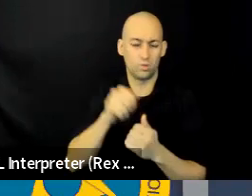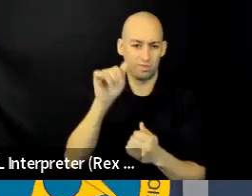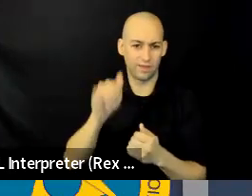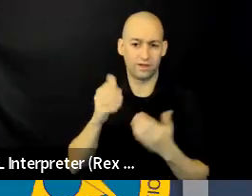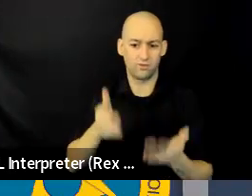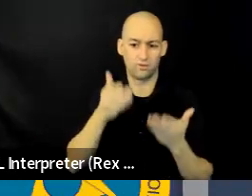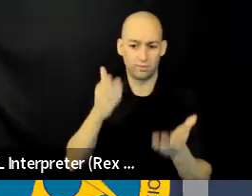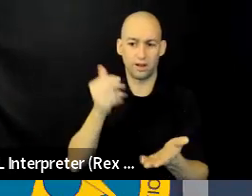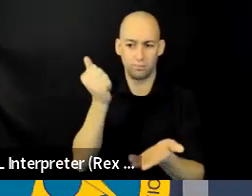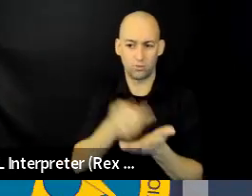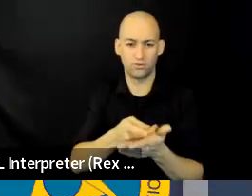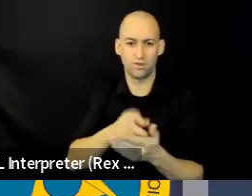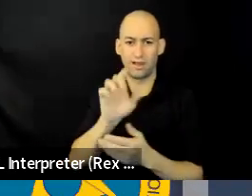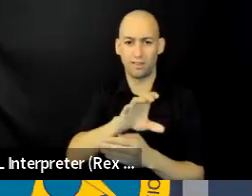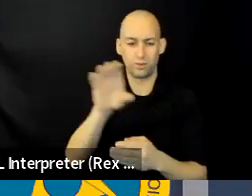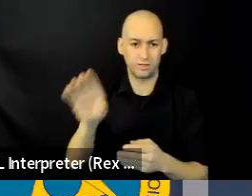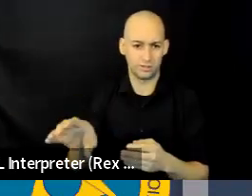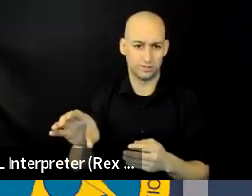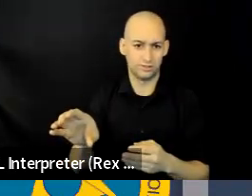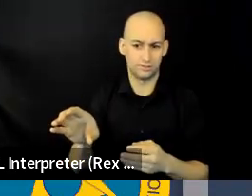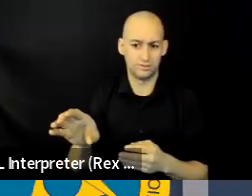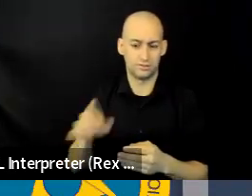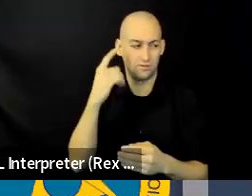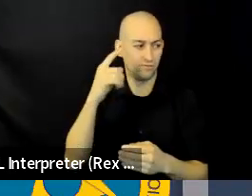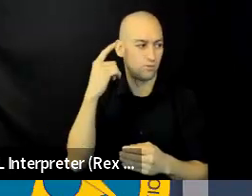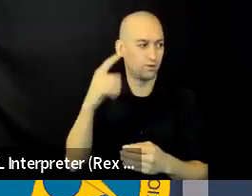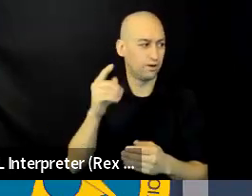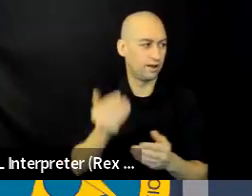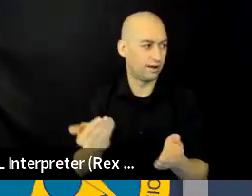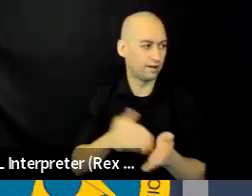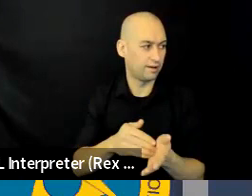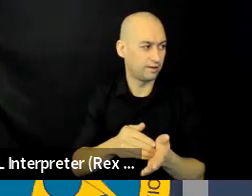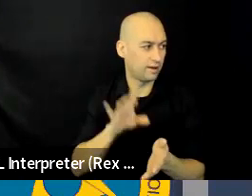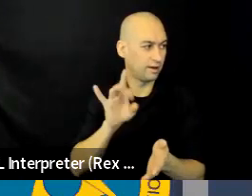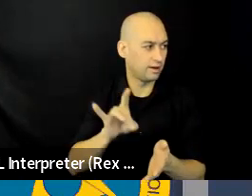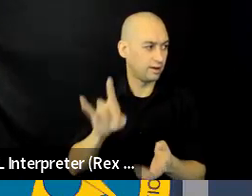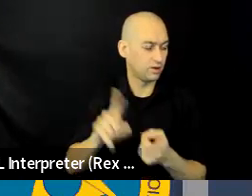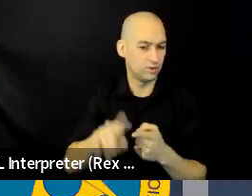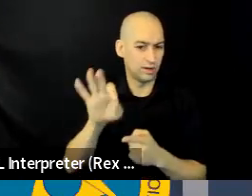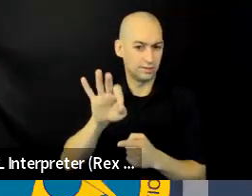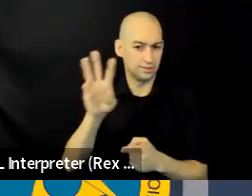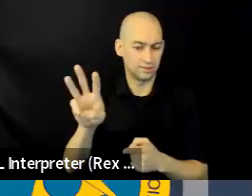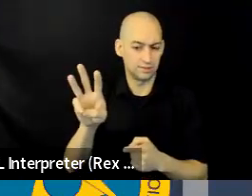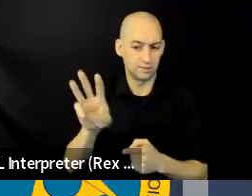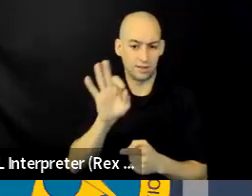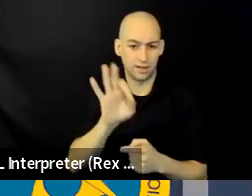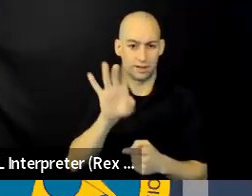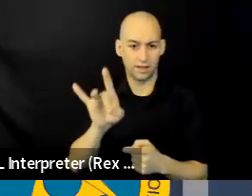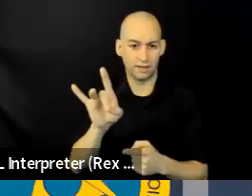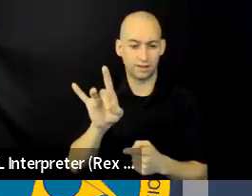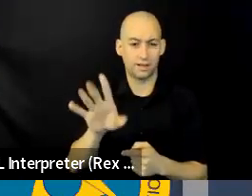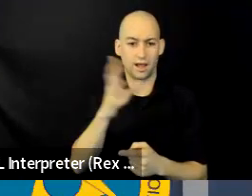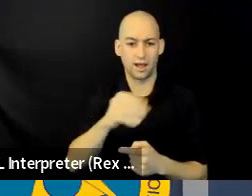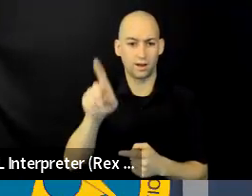recommending approval of allocations for, again, 88 to 96, 98,